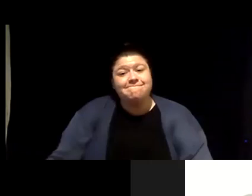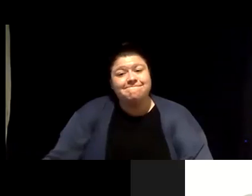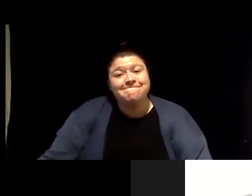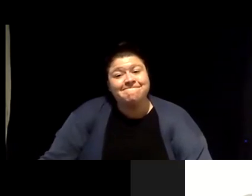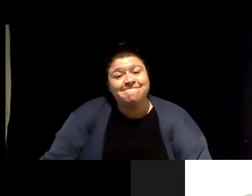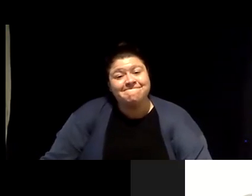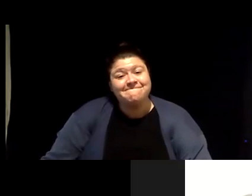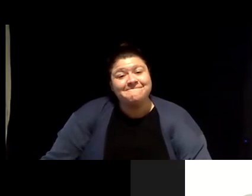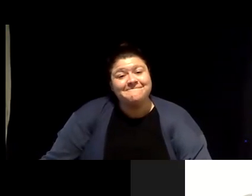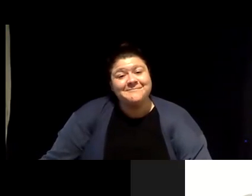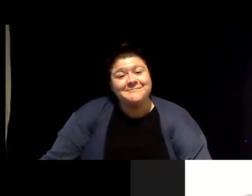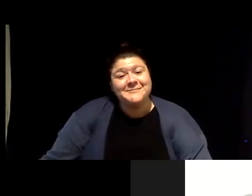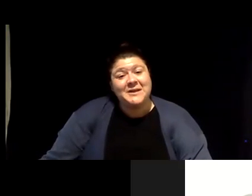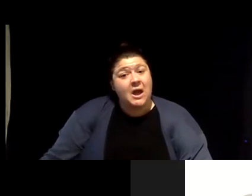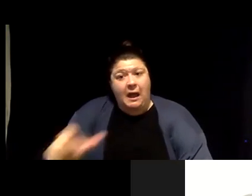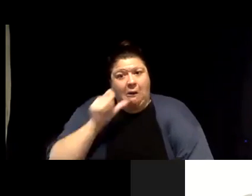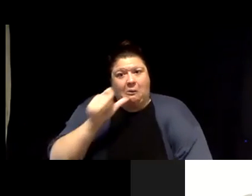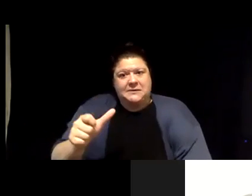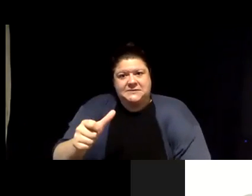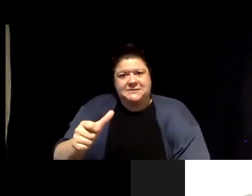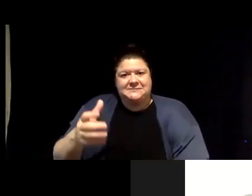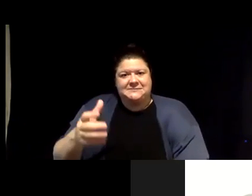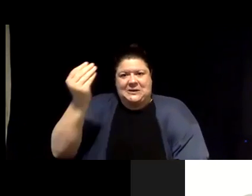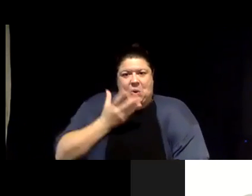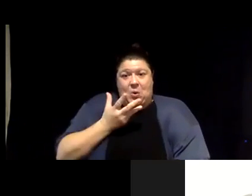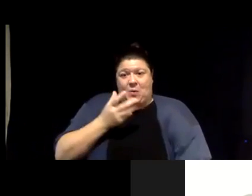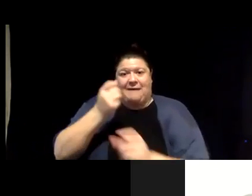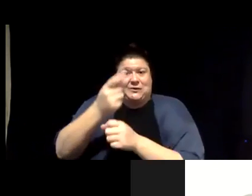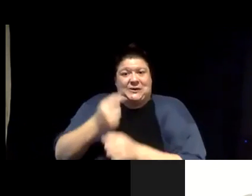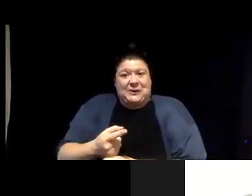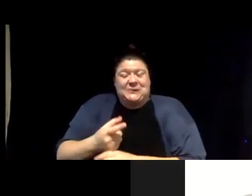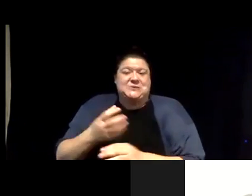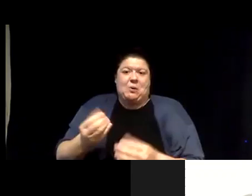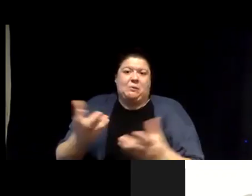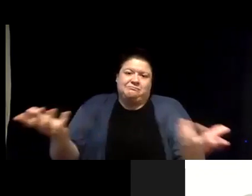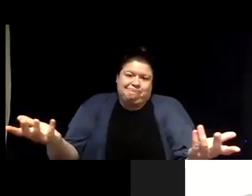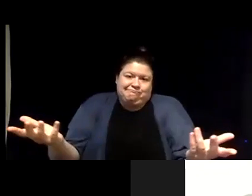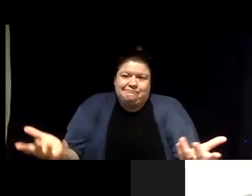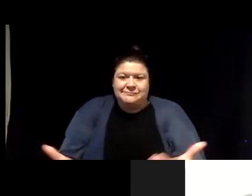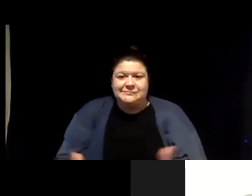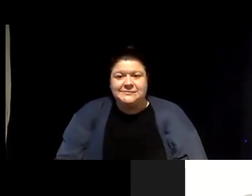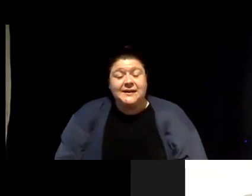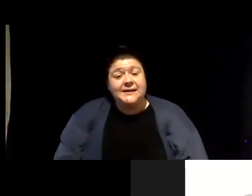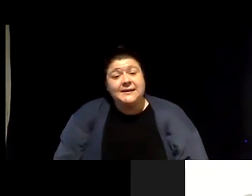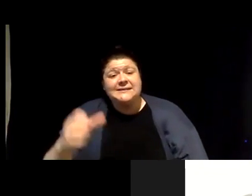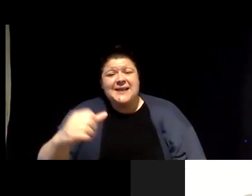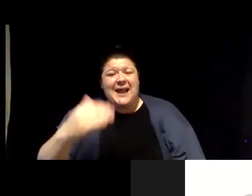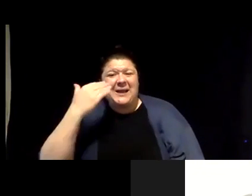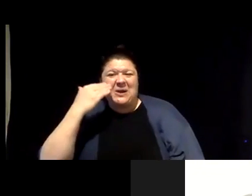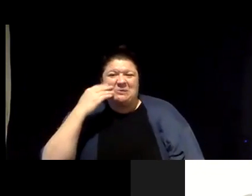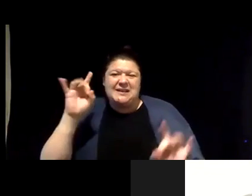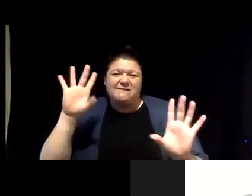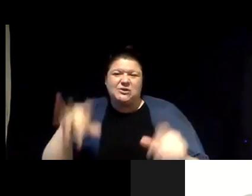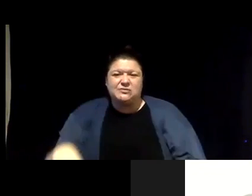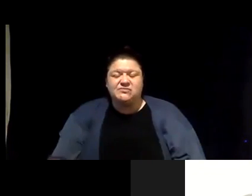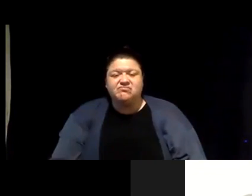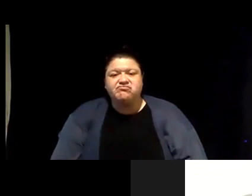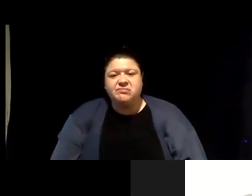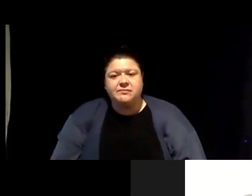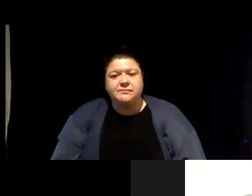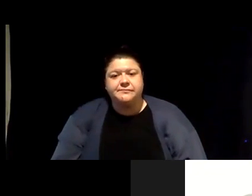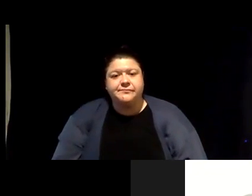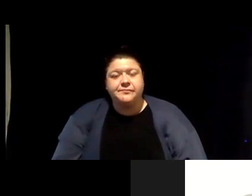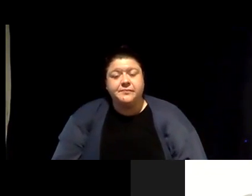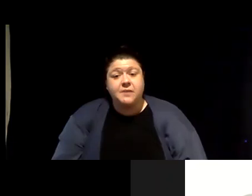Okay. I wasn't told that you have to get every year, so that's why I didn't know. I know, it's kind of awful.